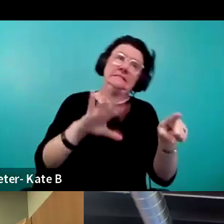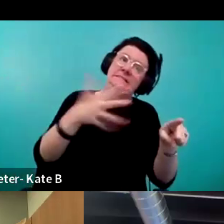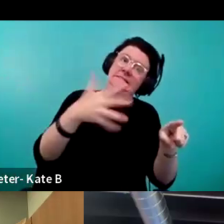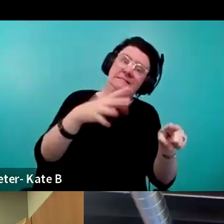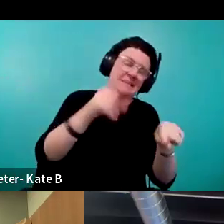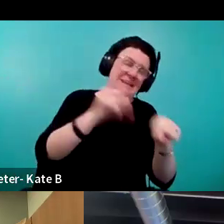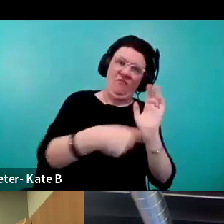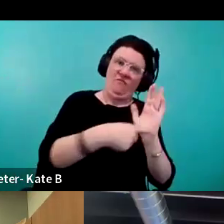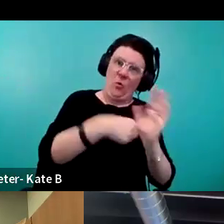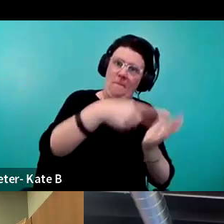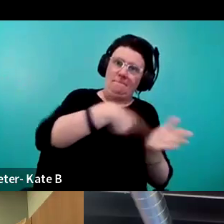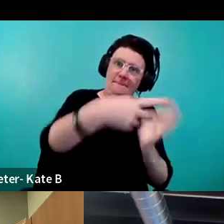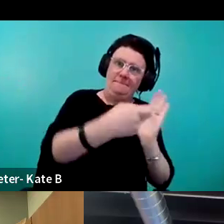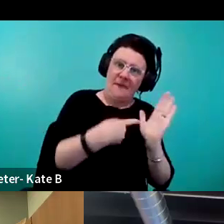is